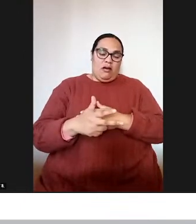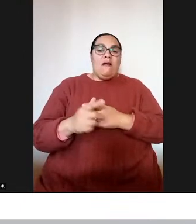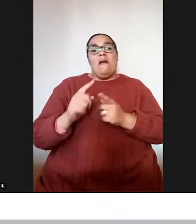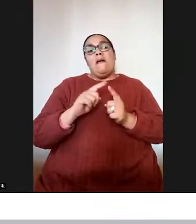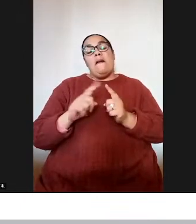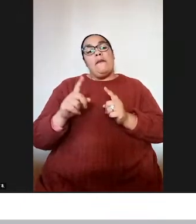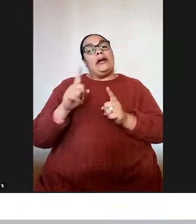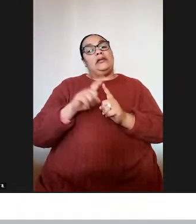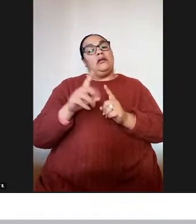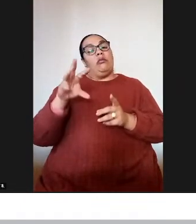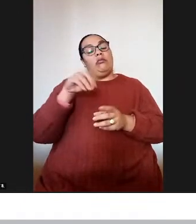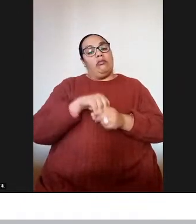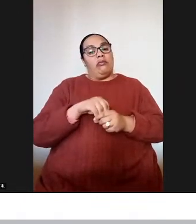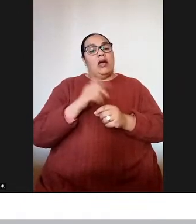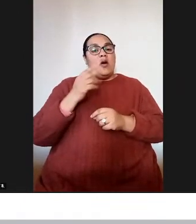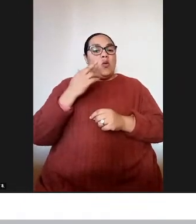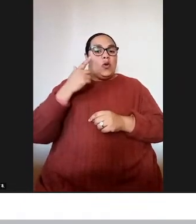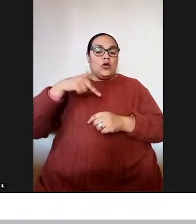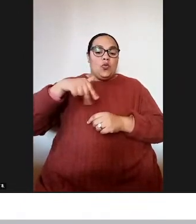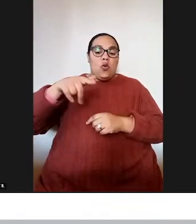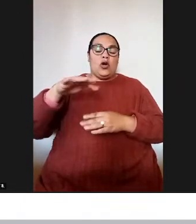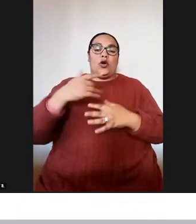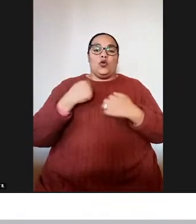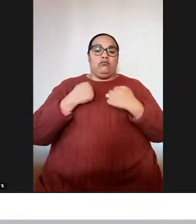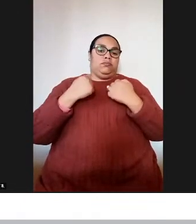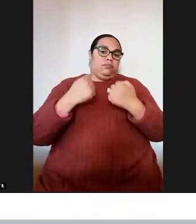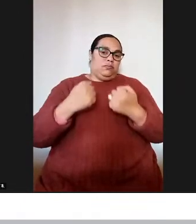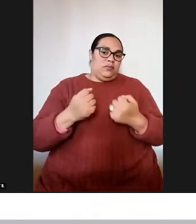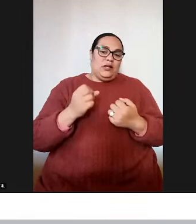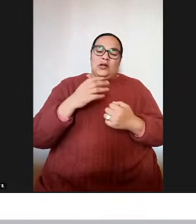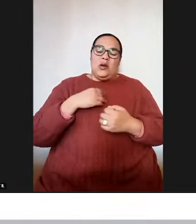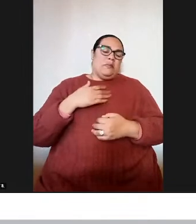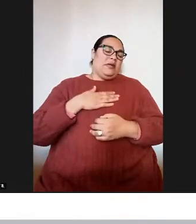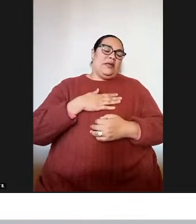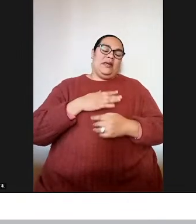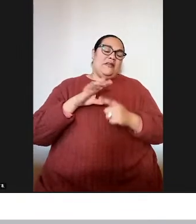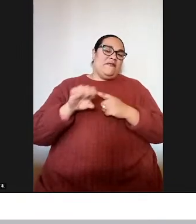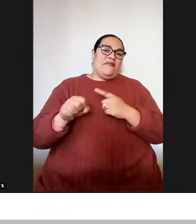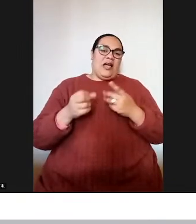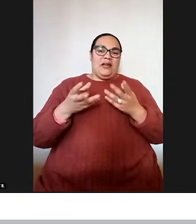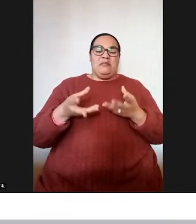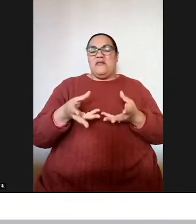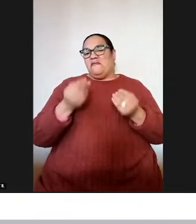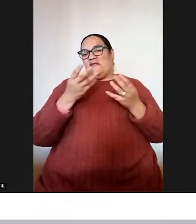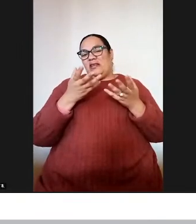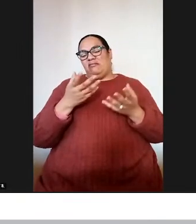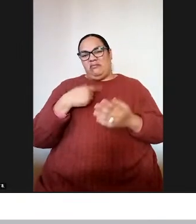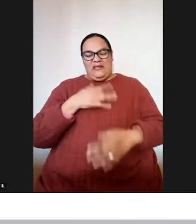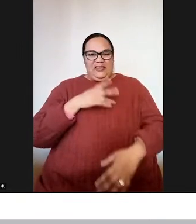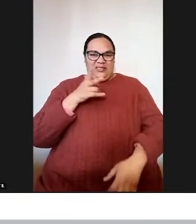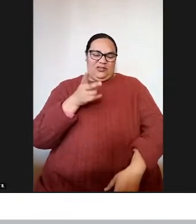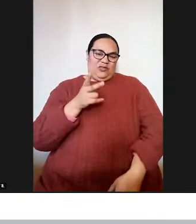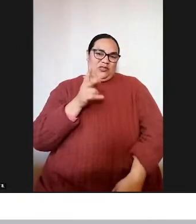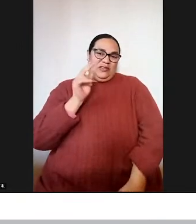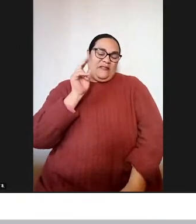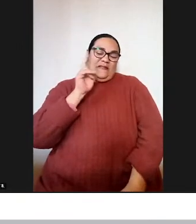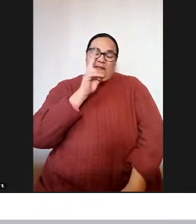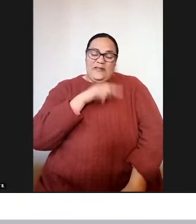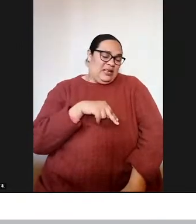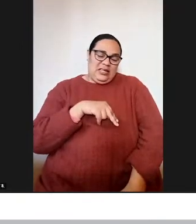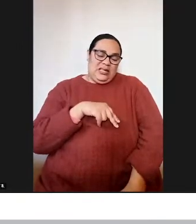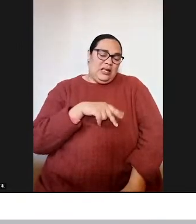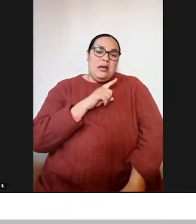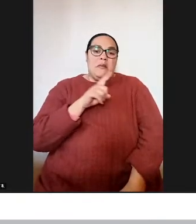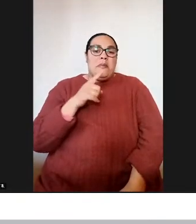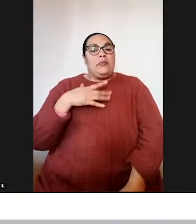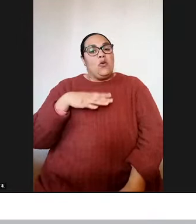including even walking and driving. So I don't find it funny, but rather I want